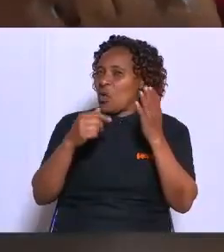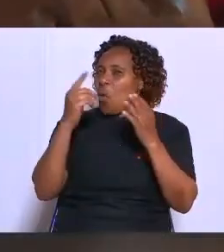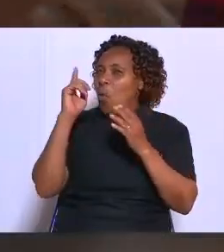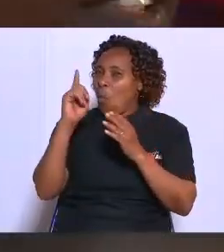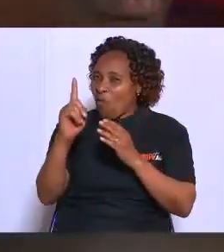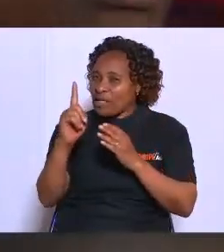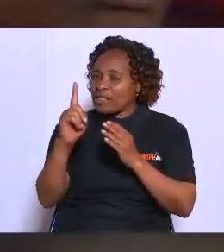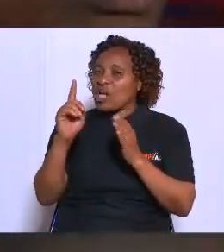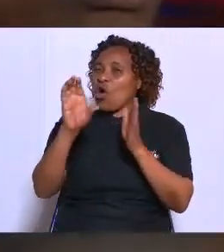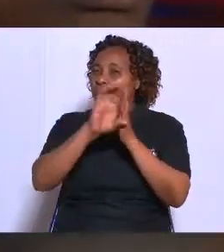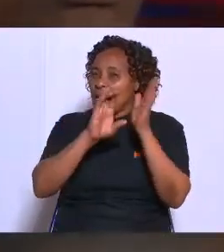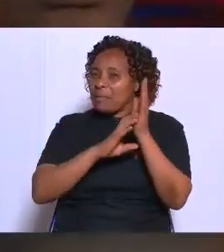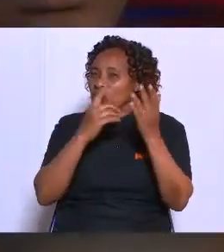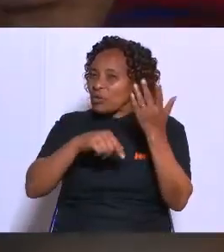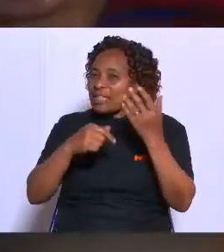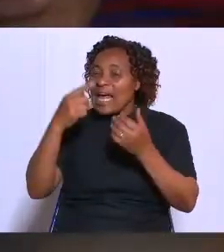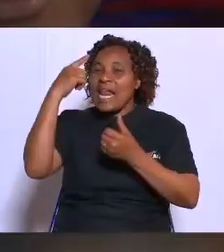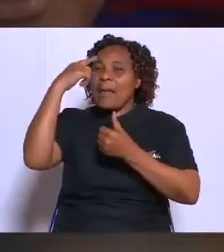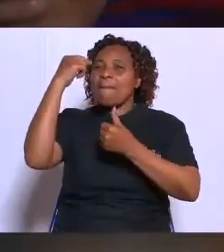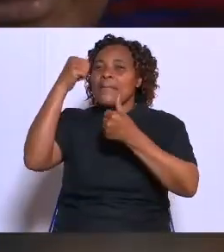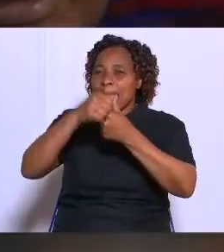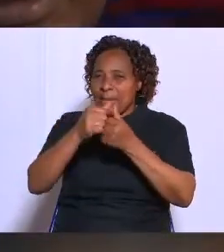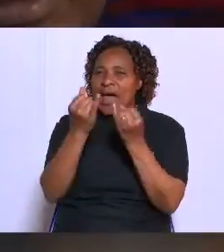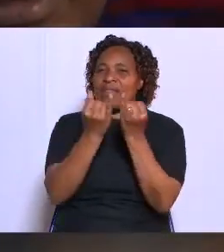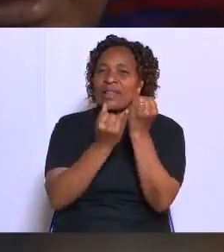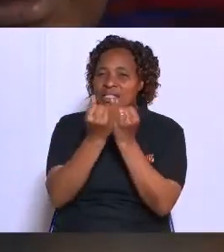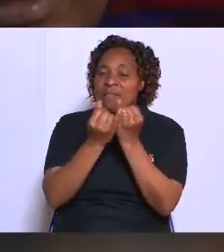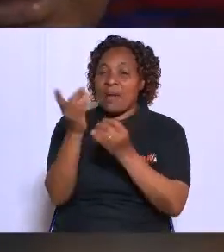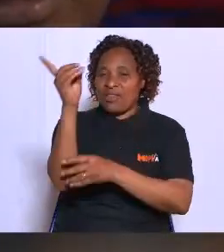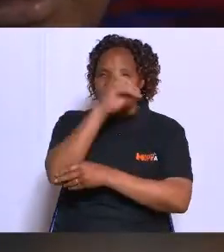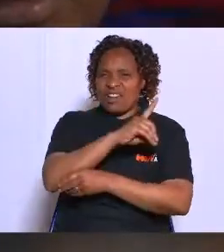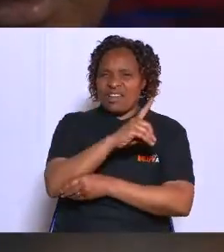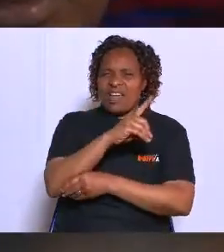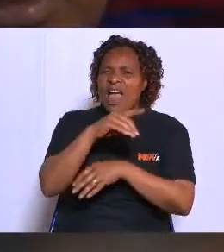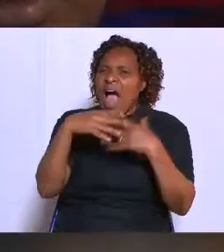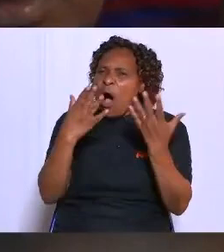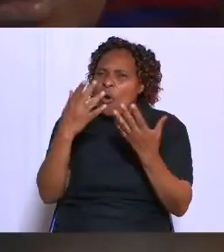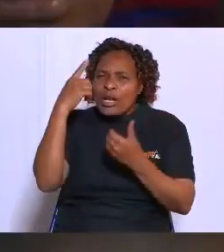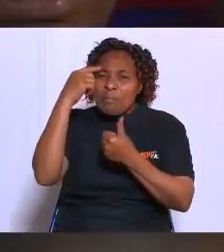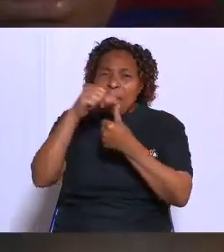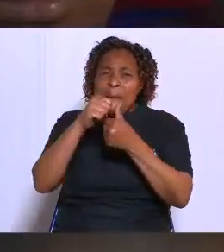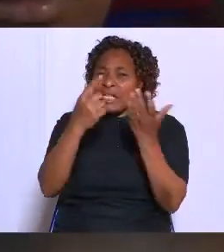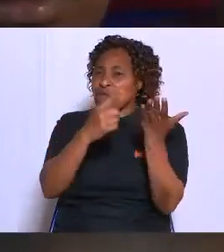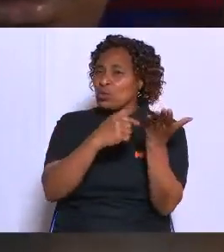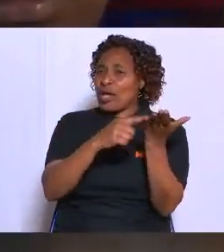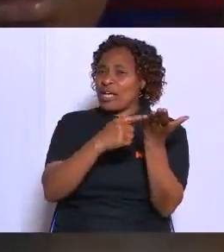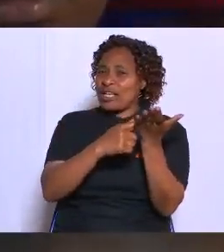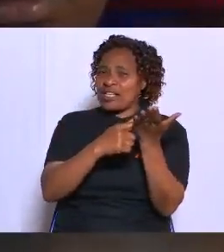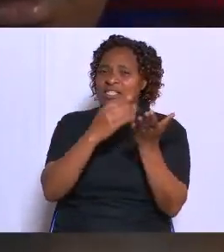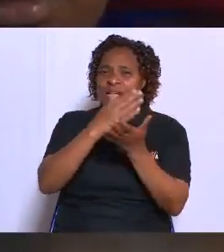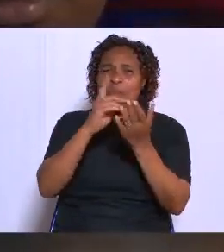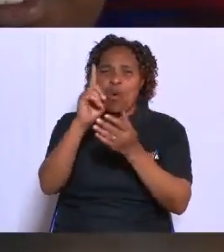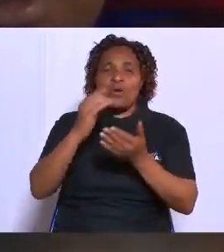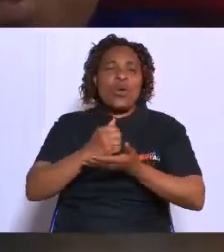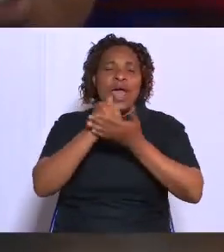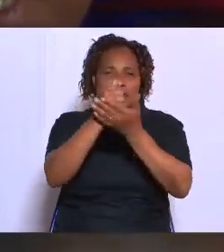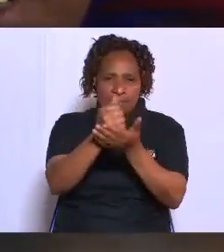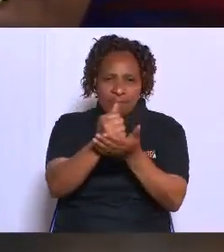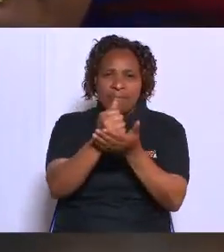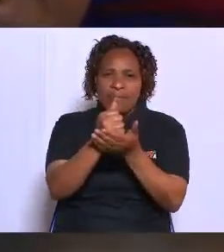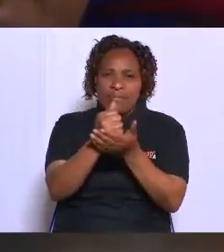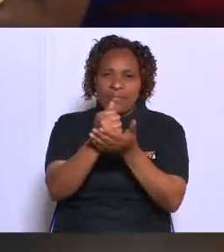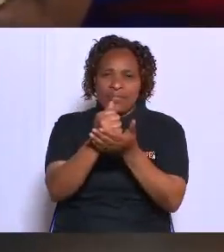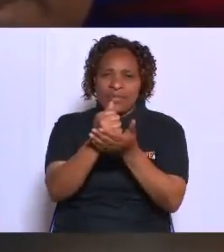it remember the Sabbath day how do I say remember in Swahili somebody help me what's the word for remember